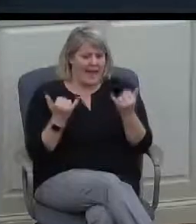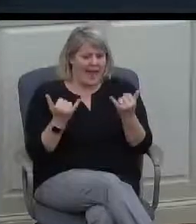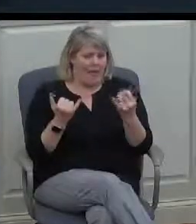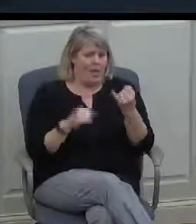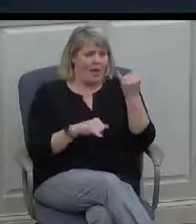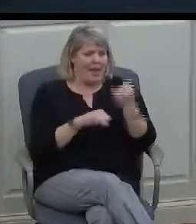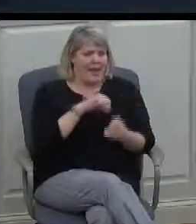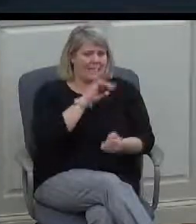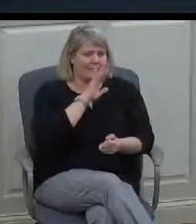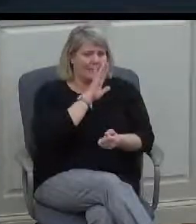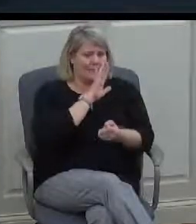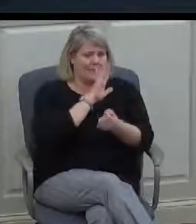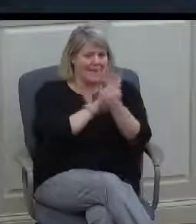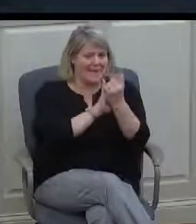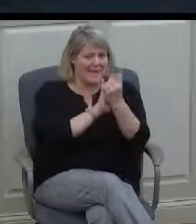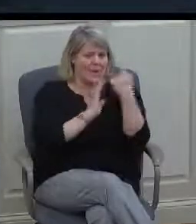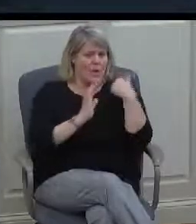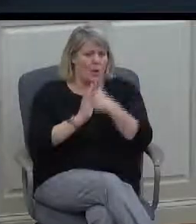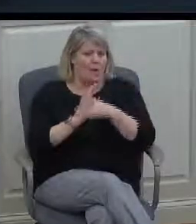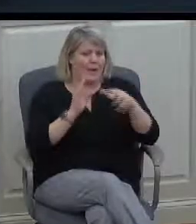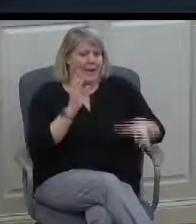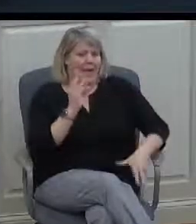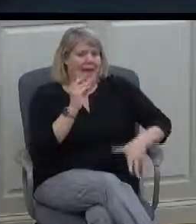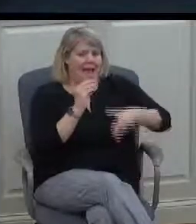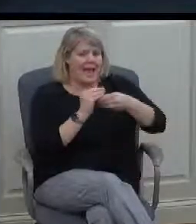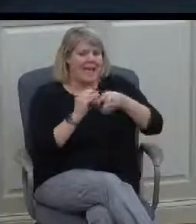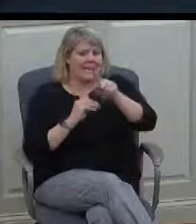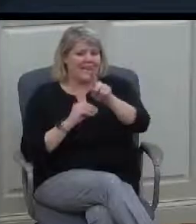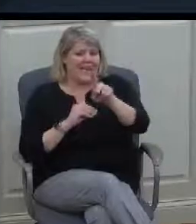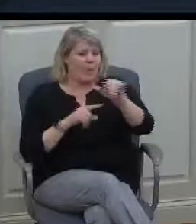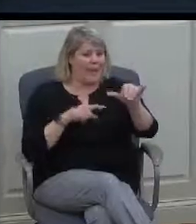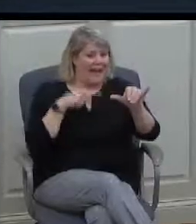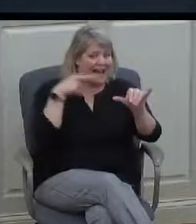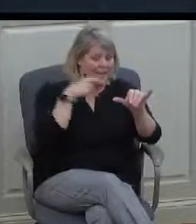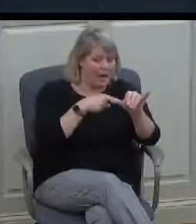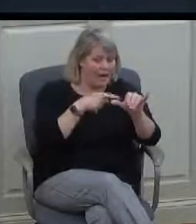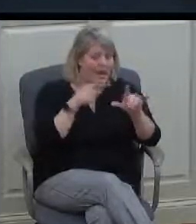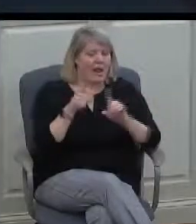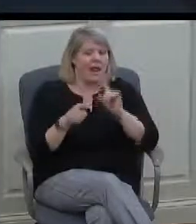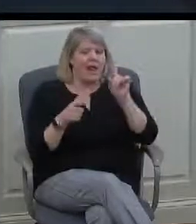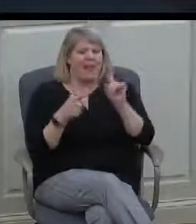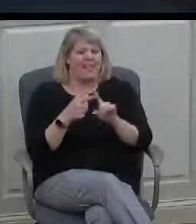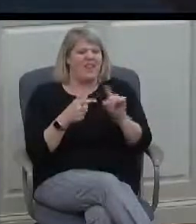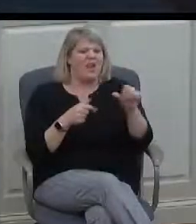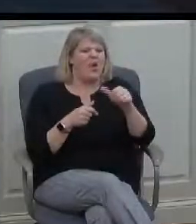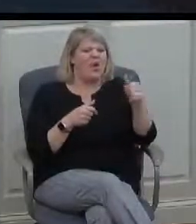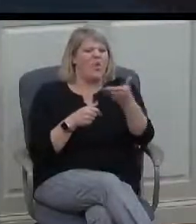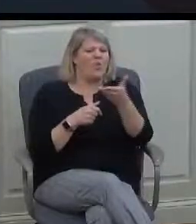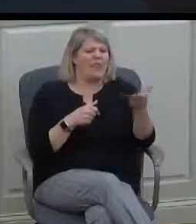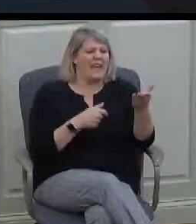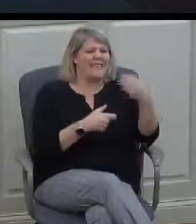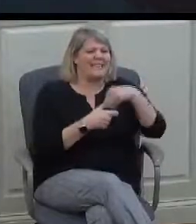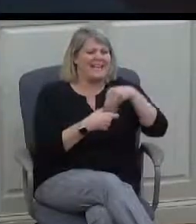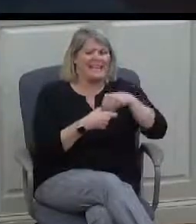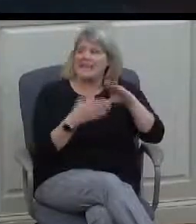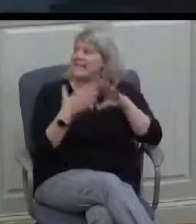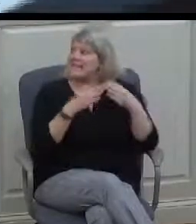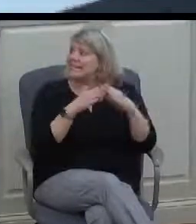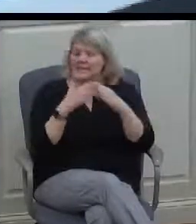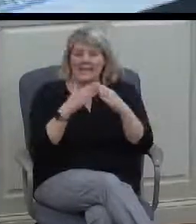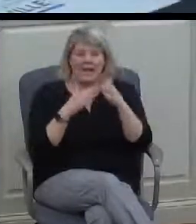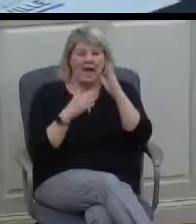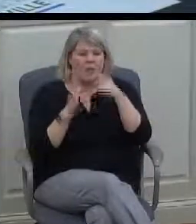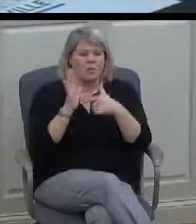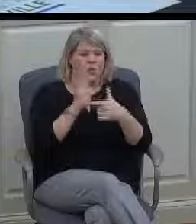last-minute additions. We added a KY to the end, and we built a system for other entities within the city. I'll show next.